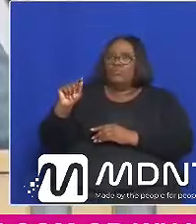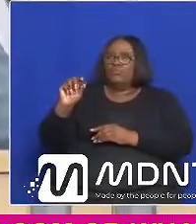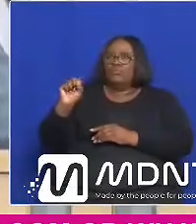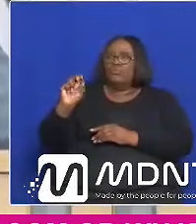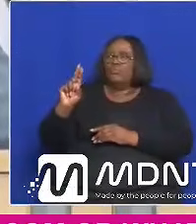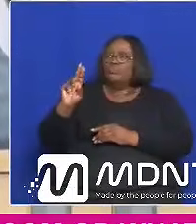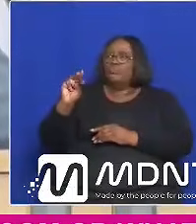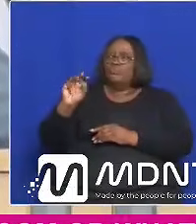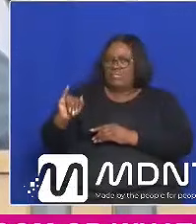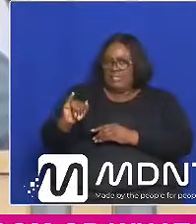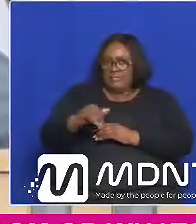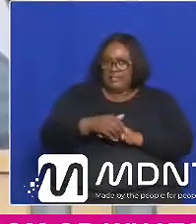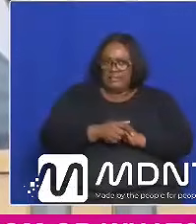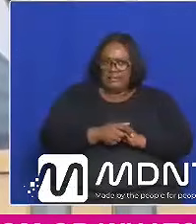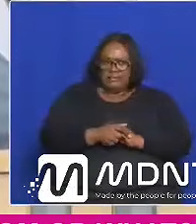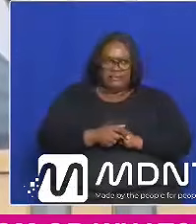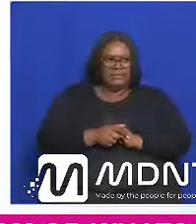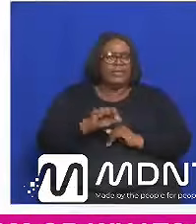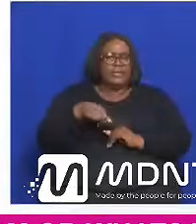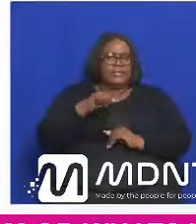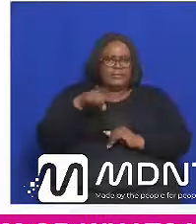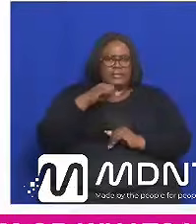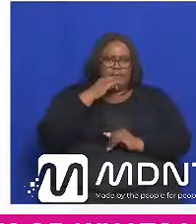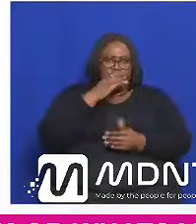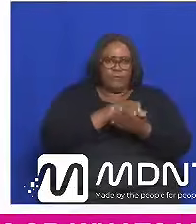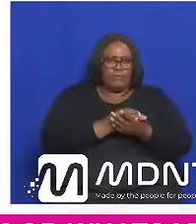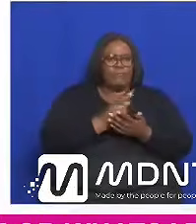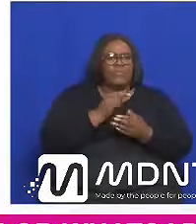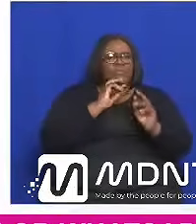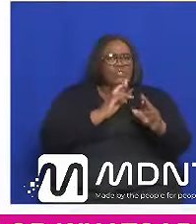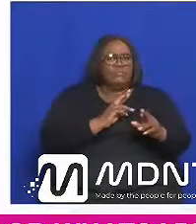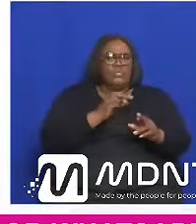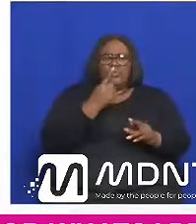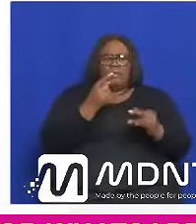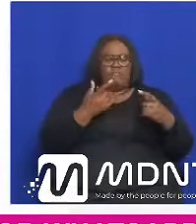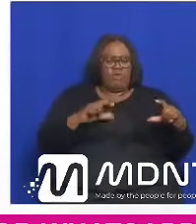Yes, I confirm that. And your response is that one paragraph